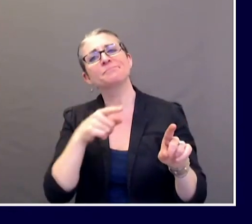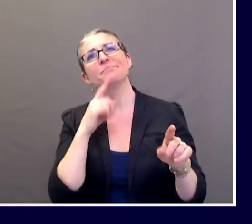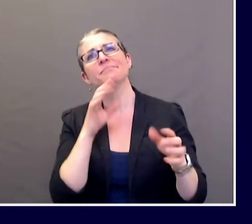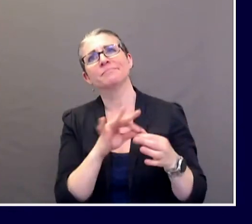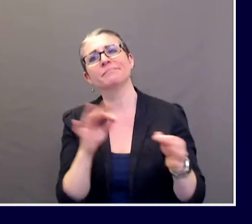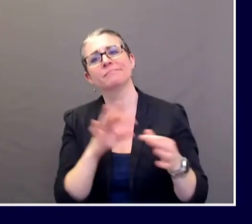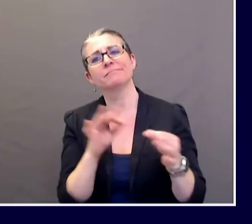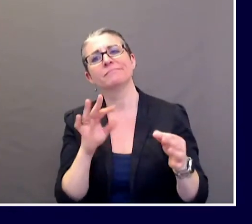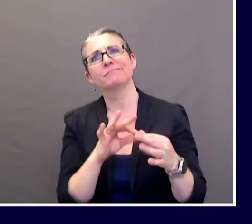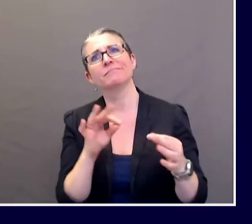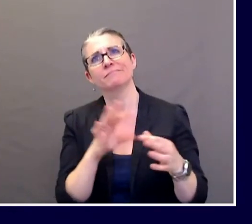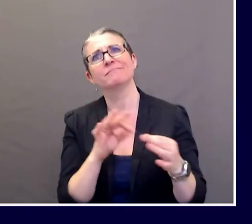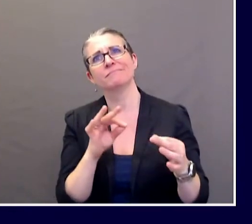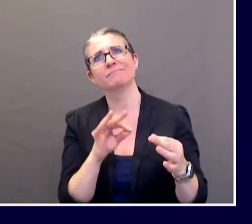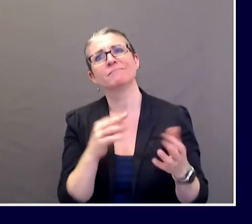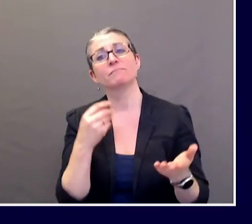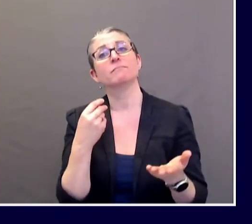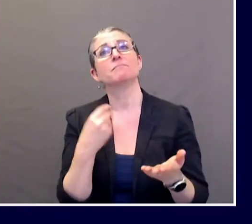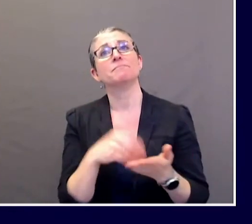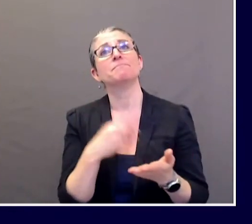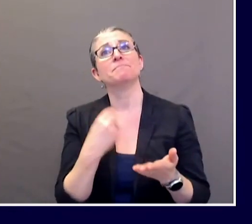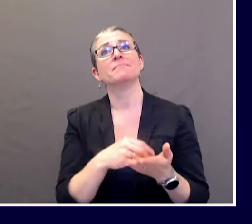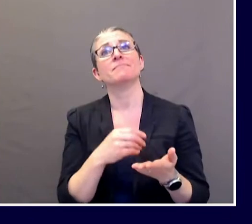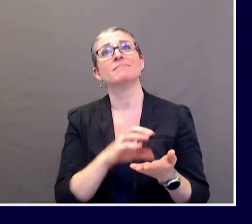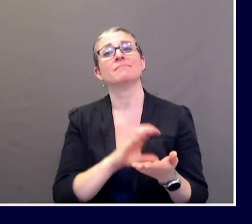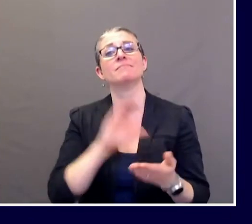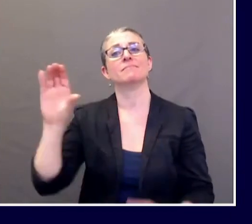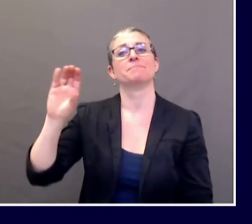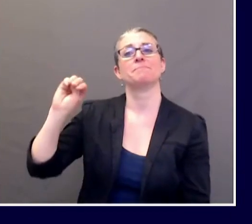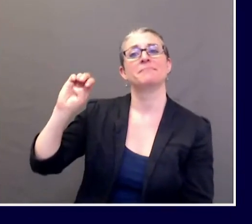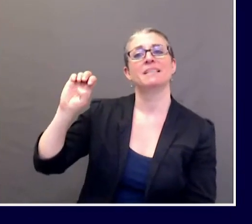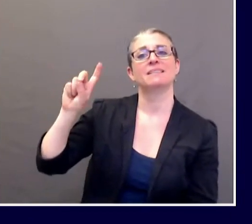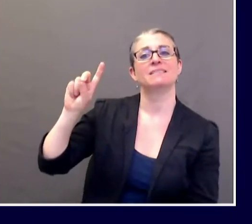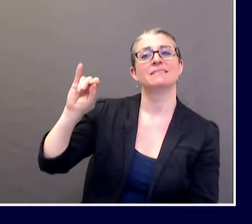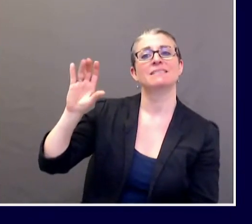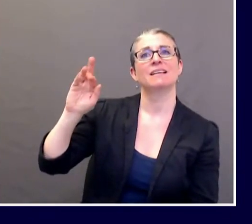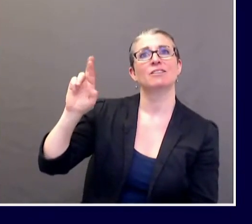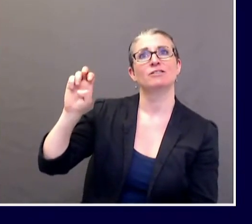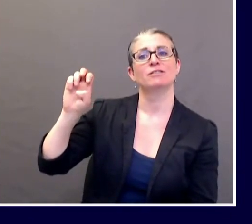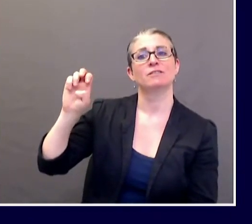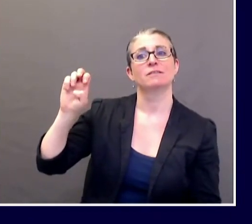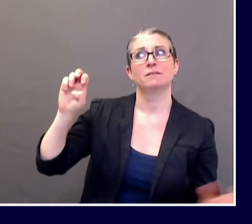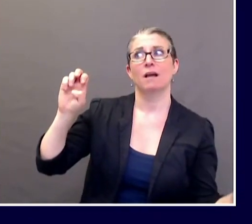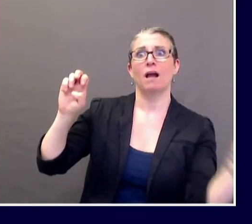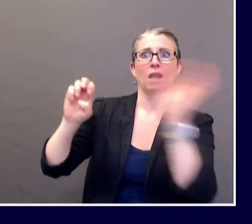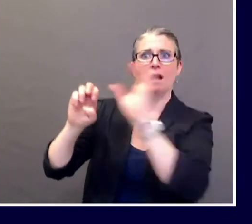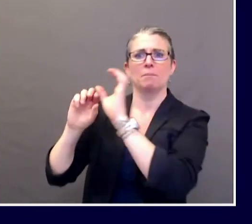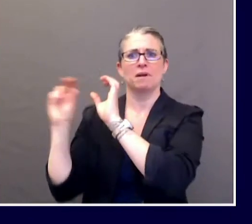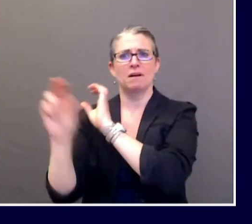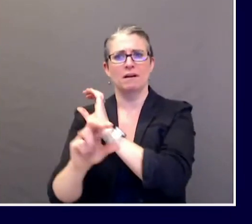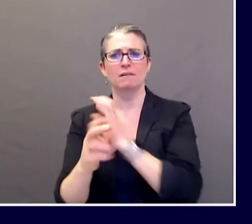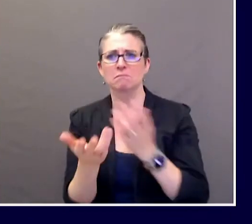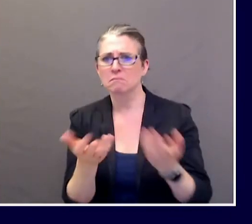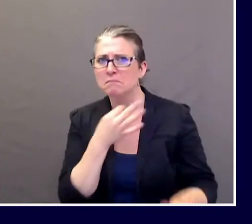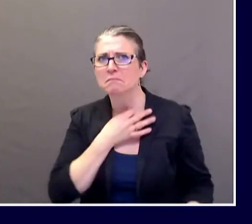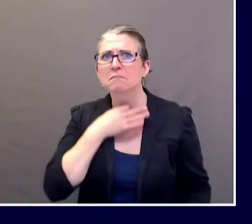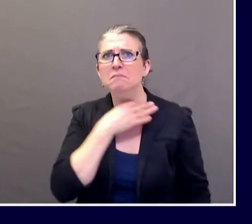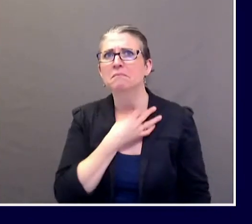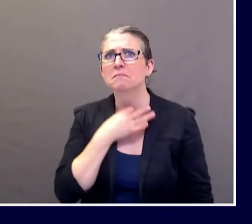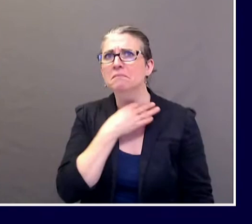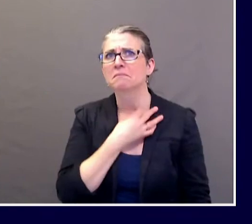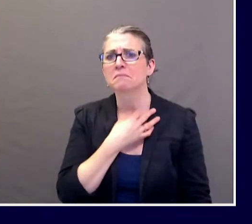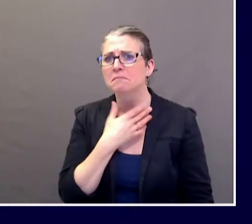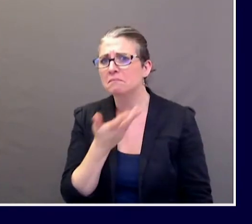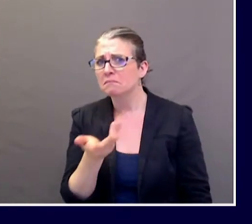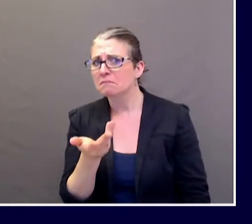Medicare, but yeah, do you have anything like that? Yeah, the federal government has provided a lot of money